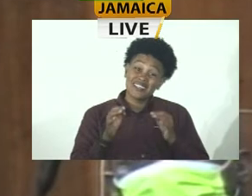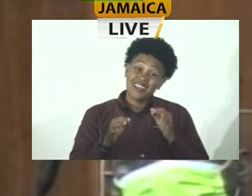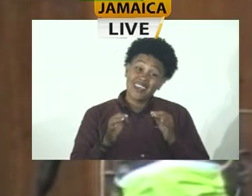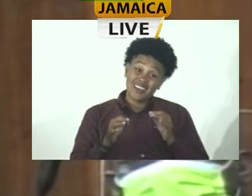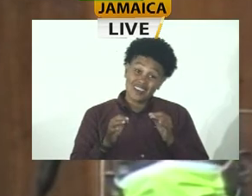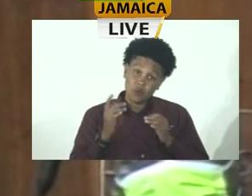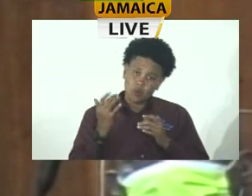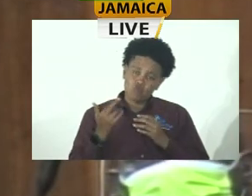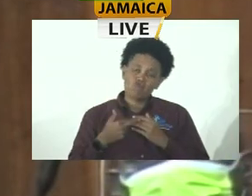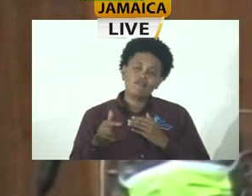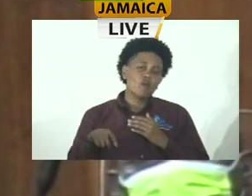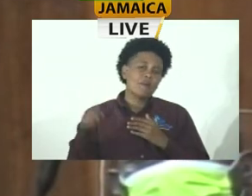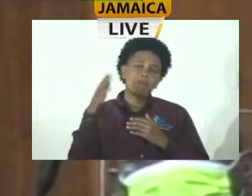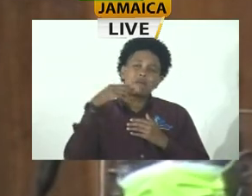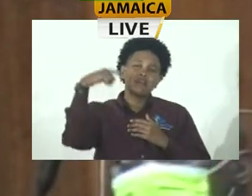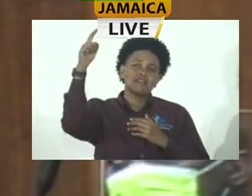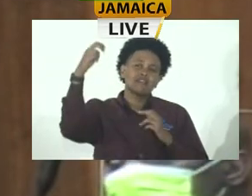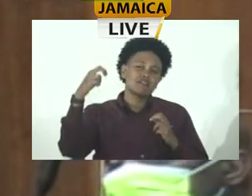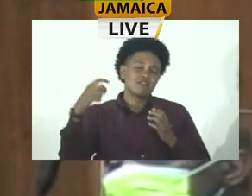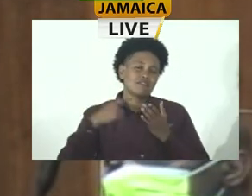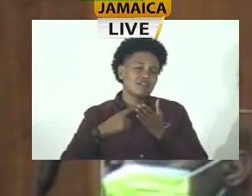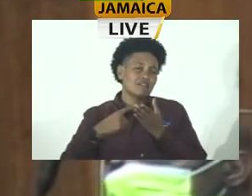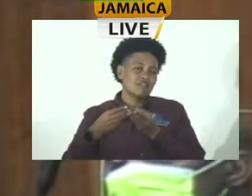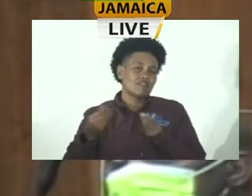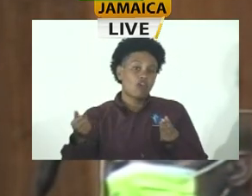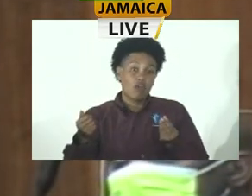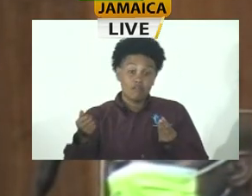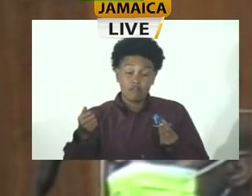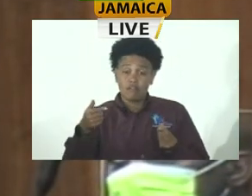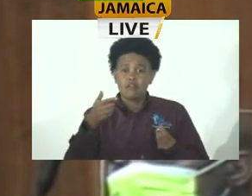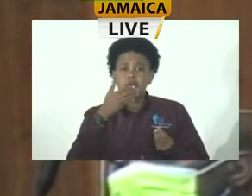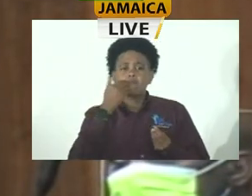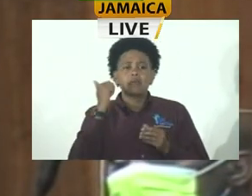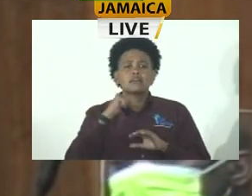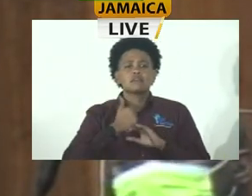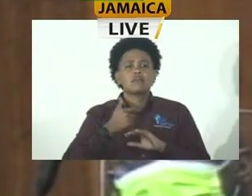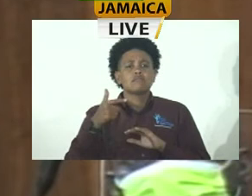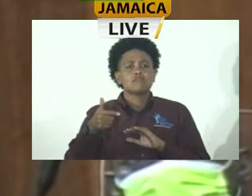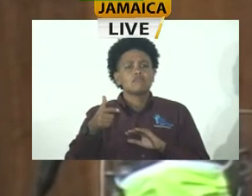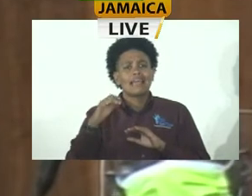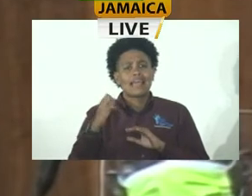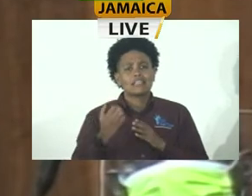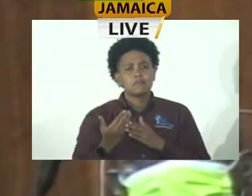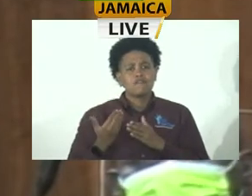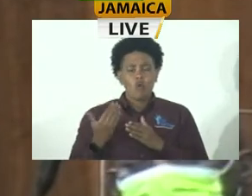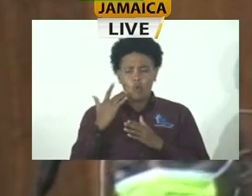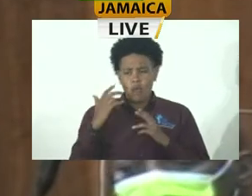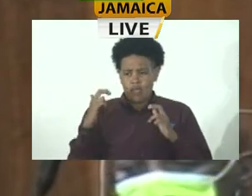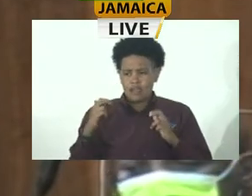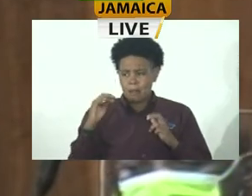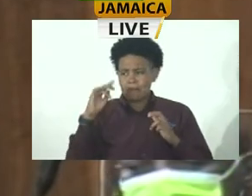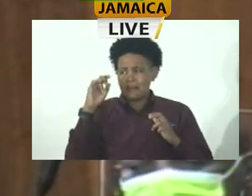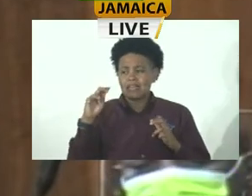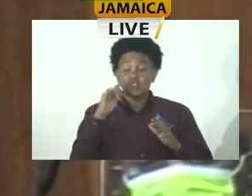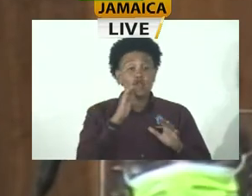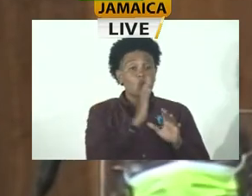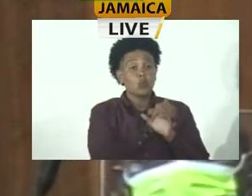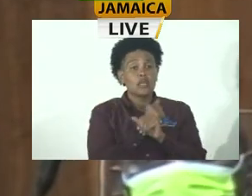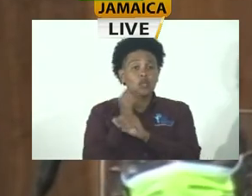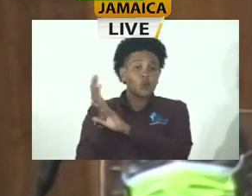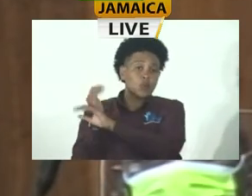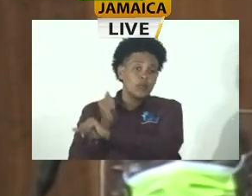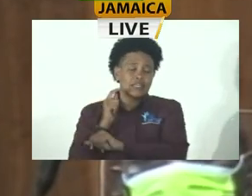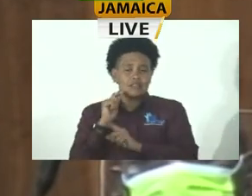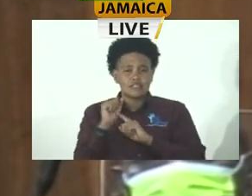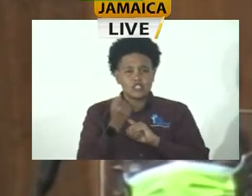mediation make your best effort to set to these cases because mediation is a win-win situation